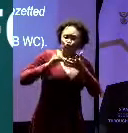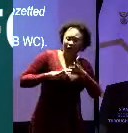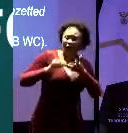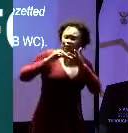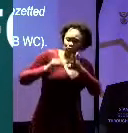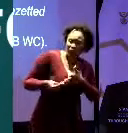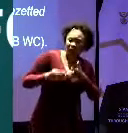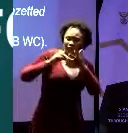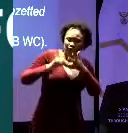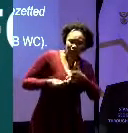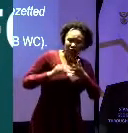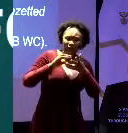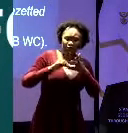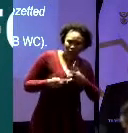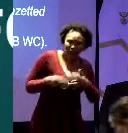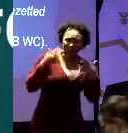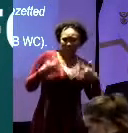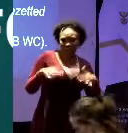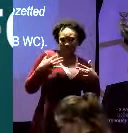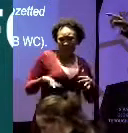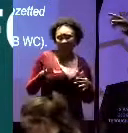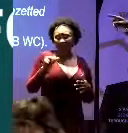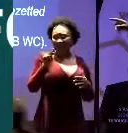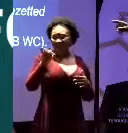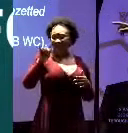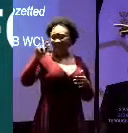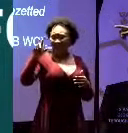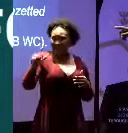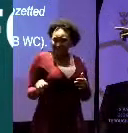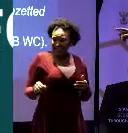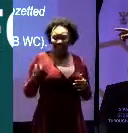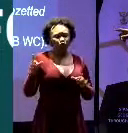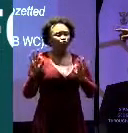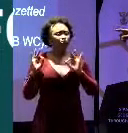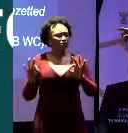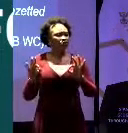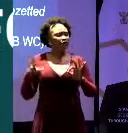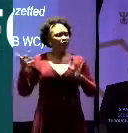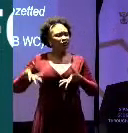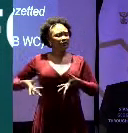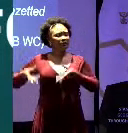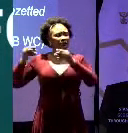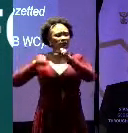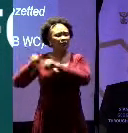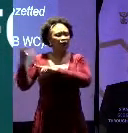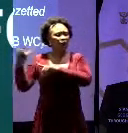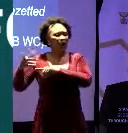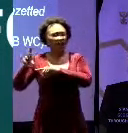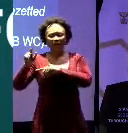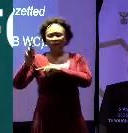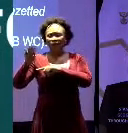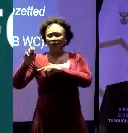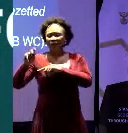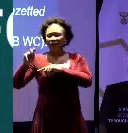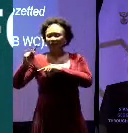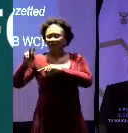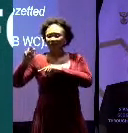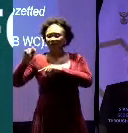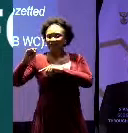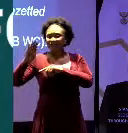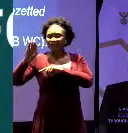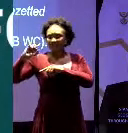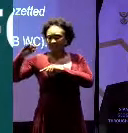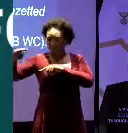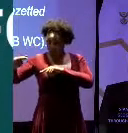mean, Anita is so consistent, she got it right with the Draken State municipality. But with those guys there, I won't mention which